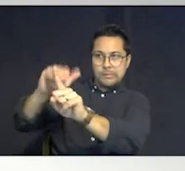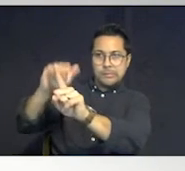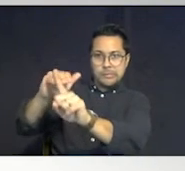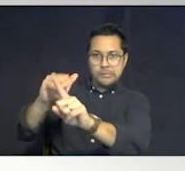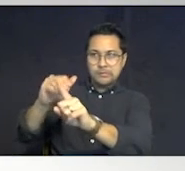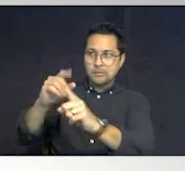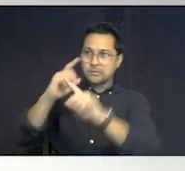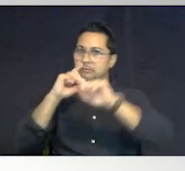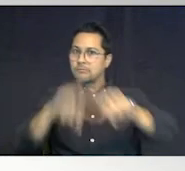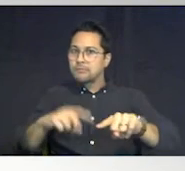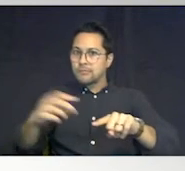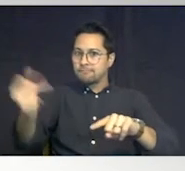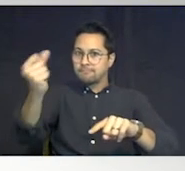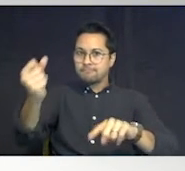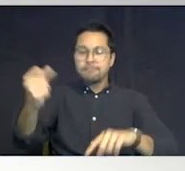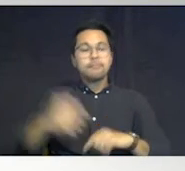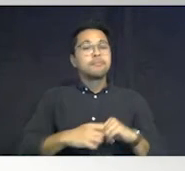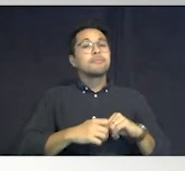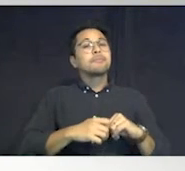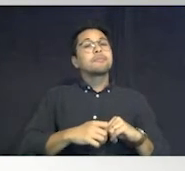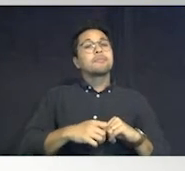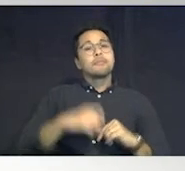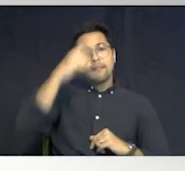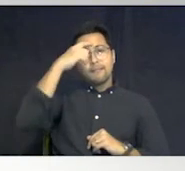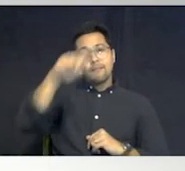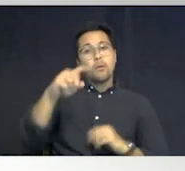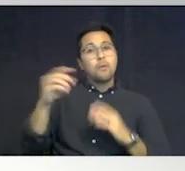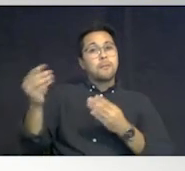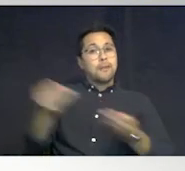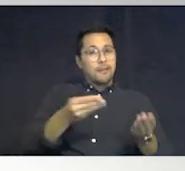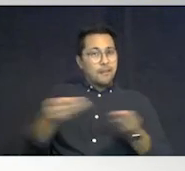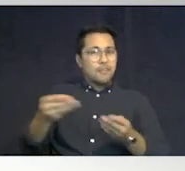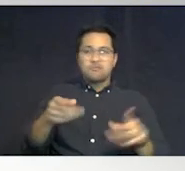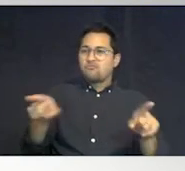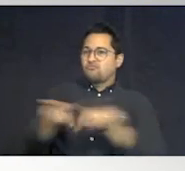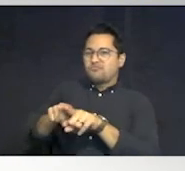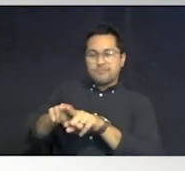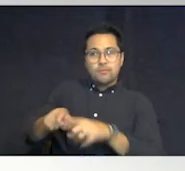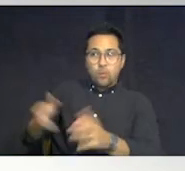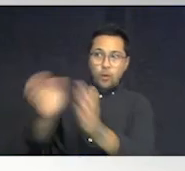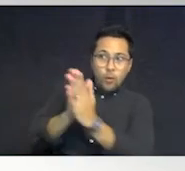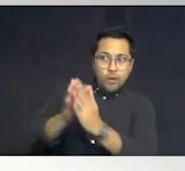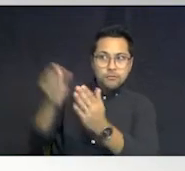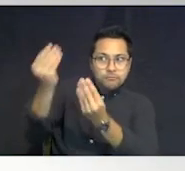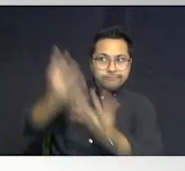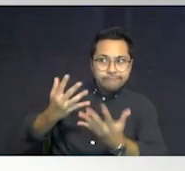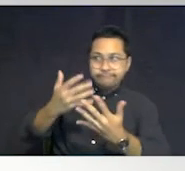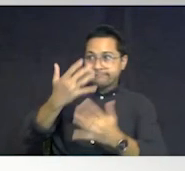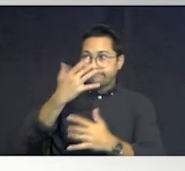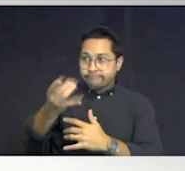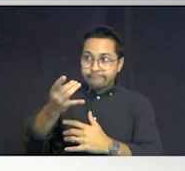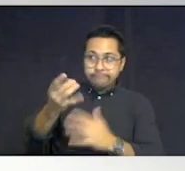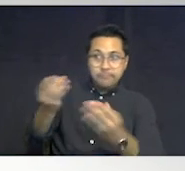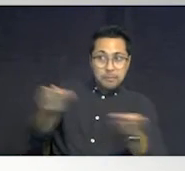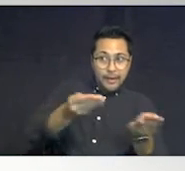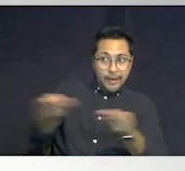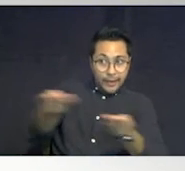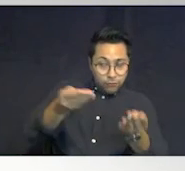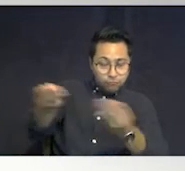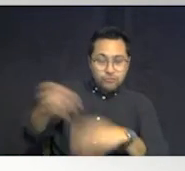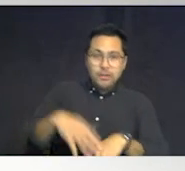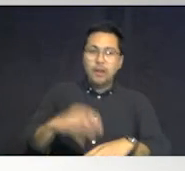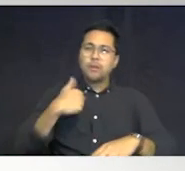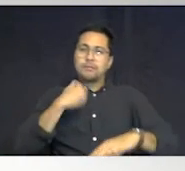it comes to mediation, the same thing applies. We request the other party to give us a response about whether they're interested. We schedule them